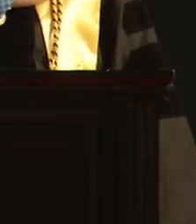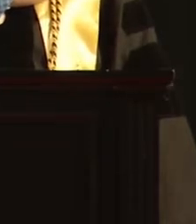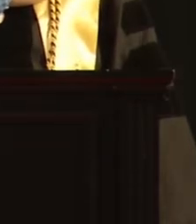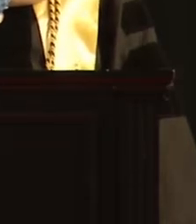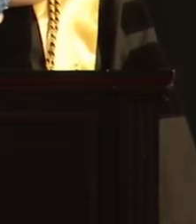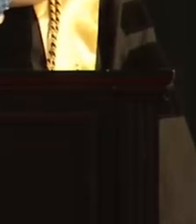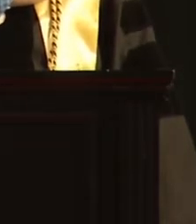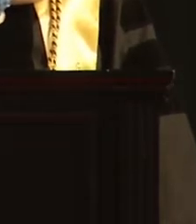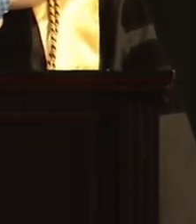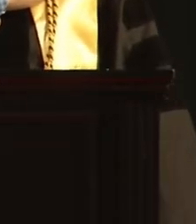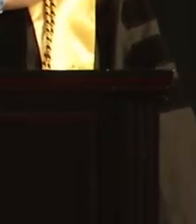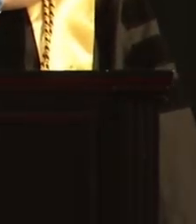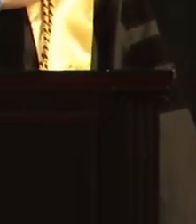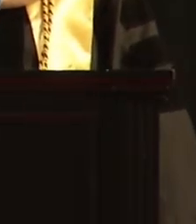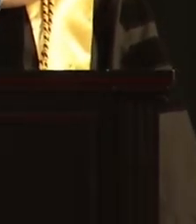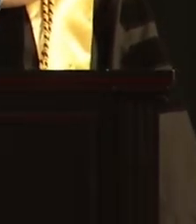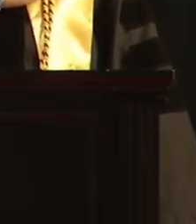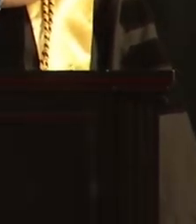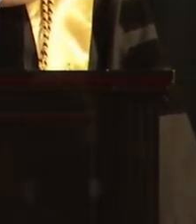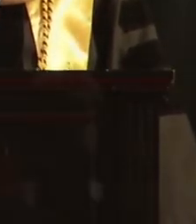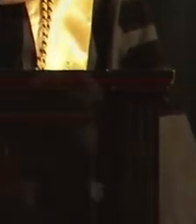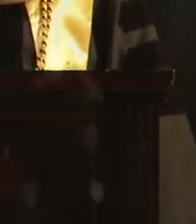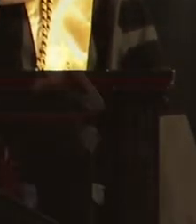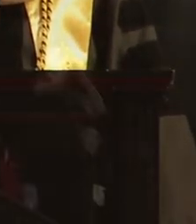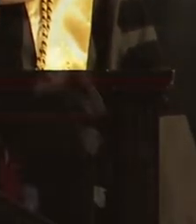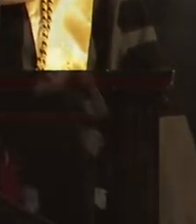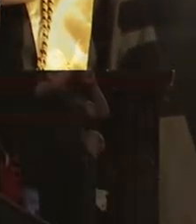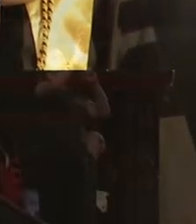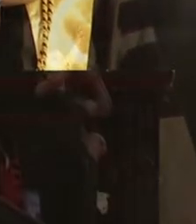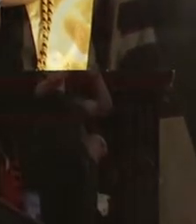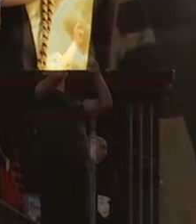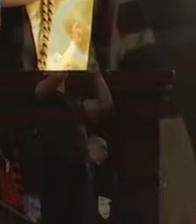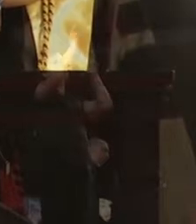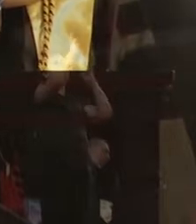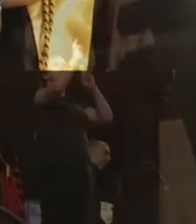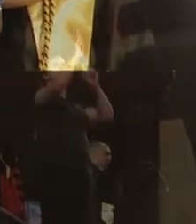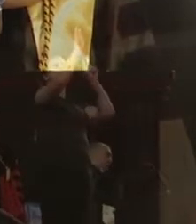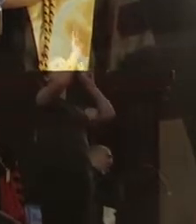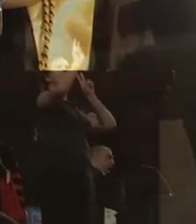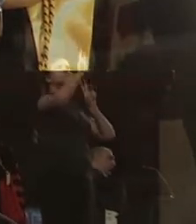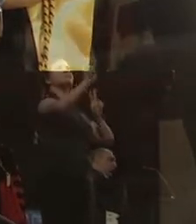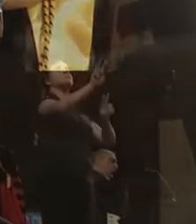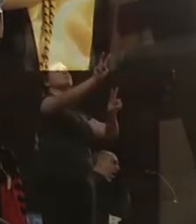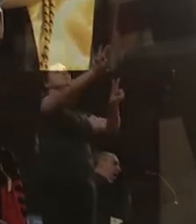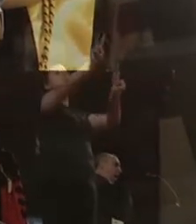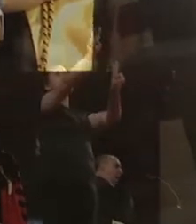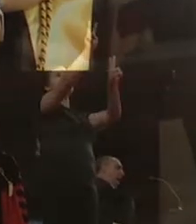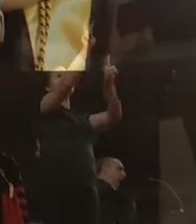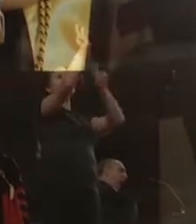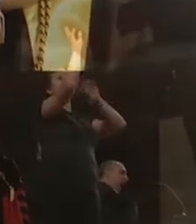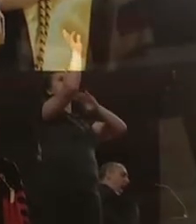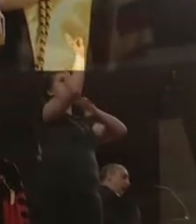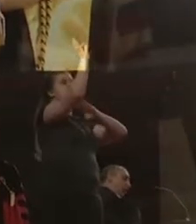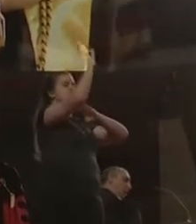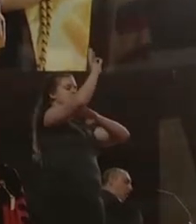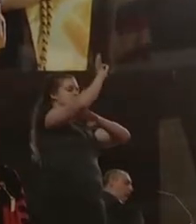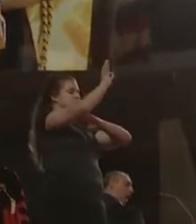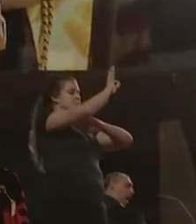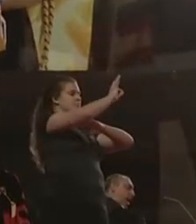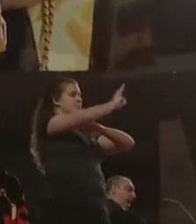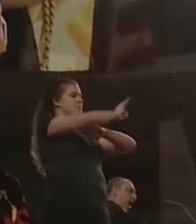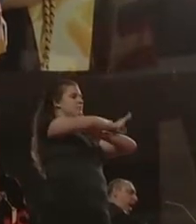early light what so proudly we hailed at